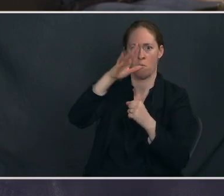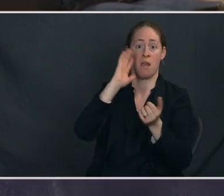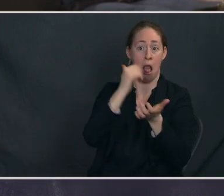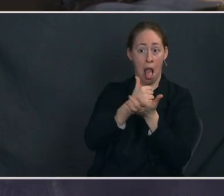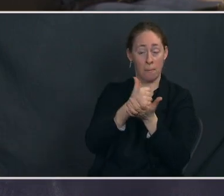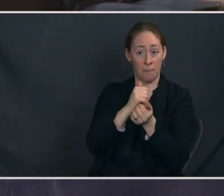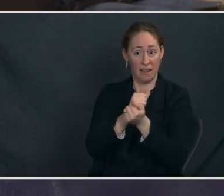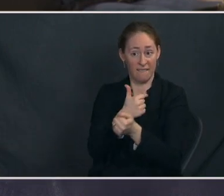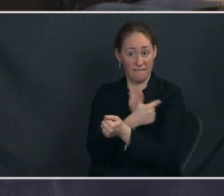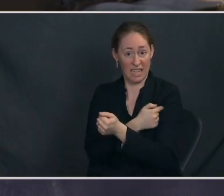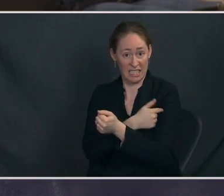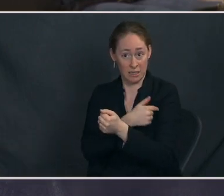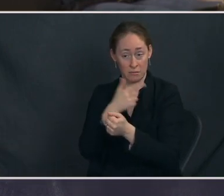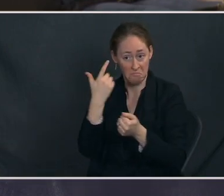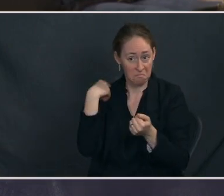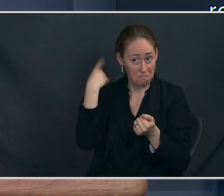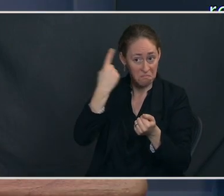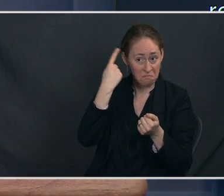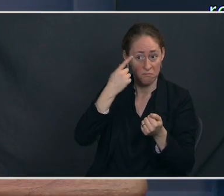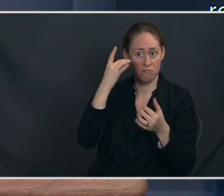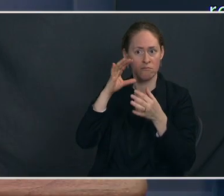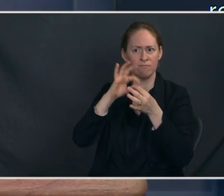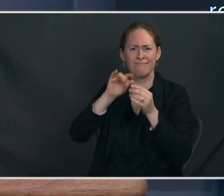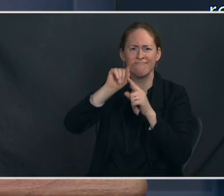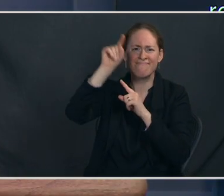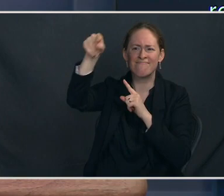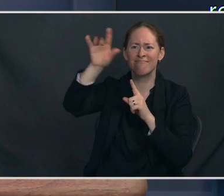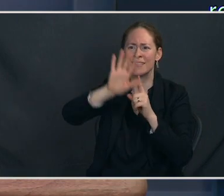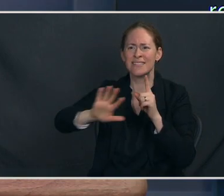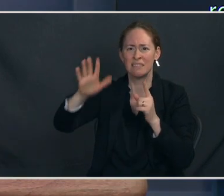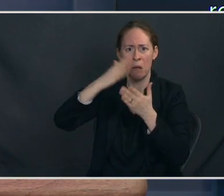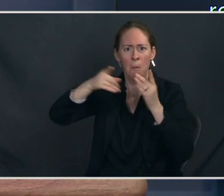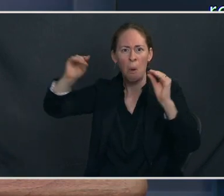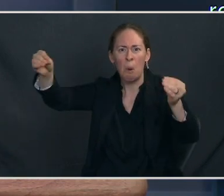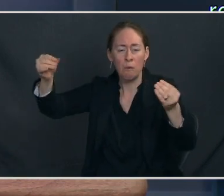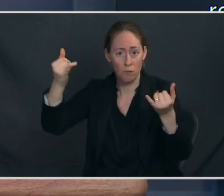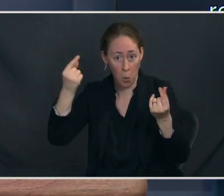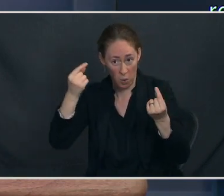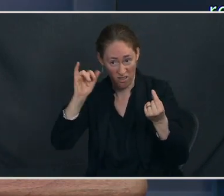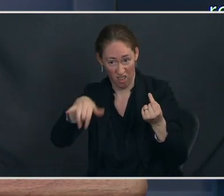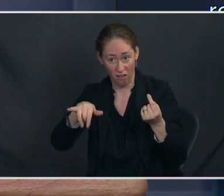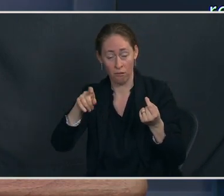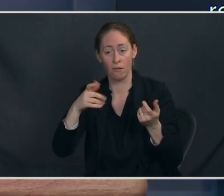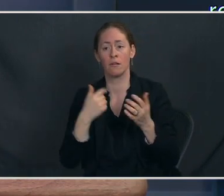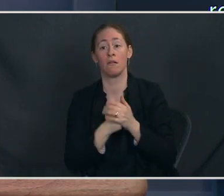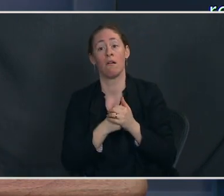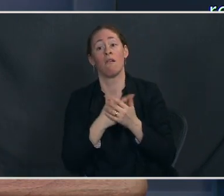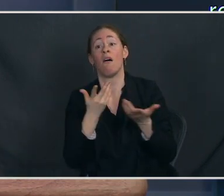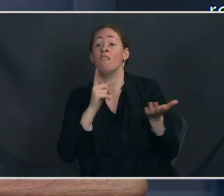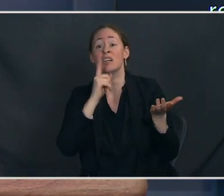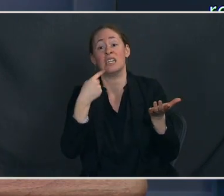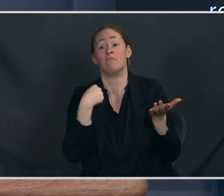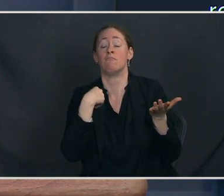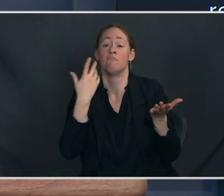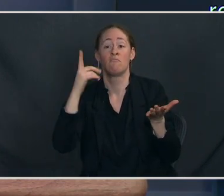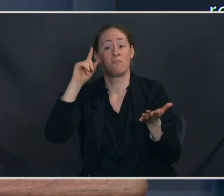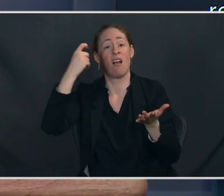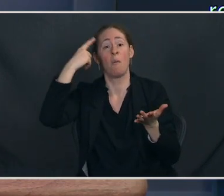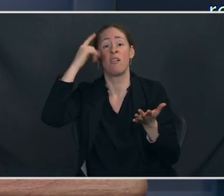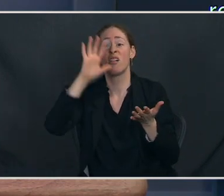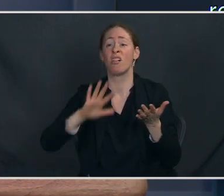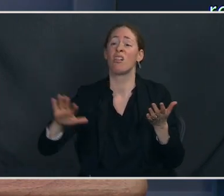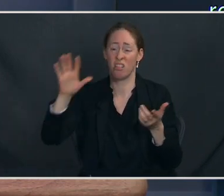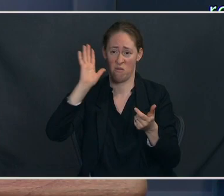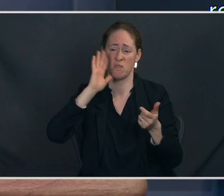in communities that are underserved? Well, certainly the government, across the government, everyone is going to play a role in COVID